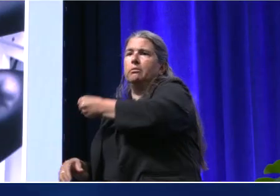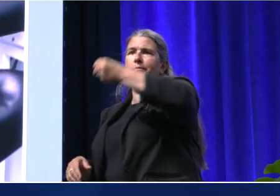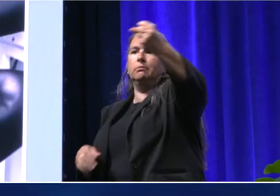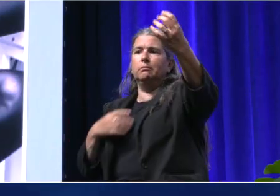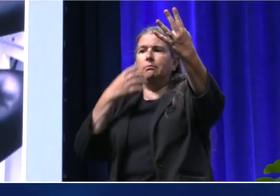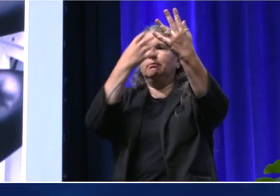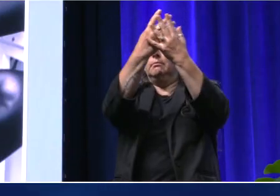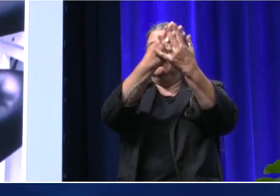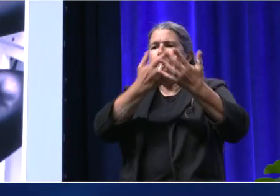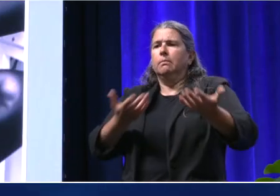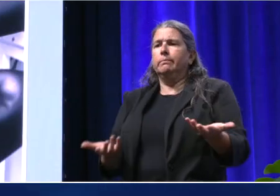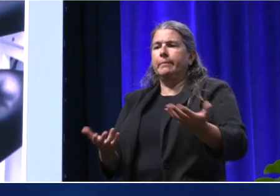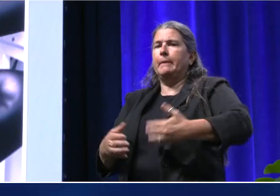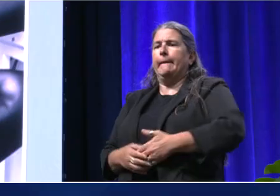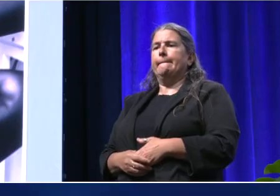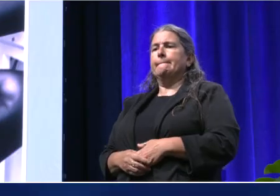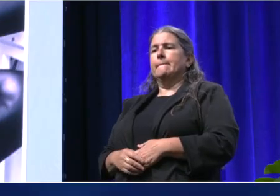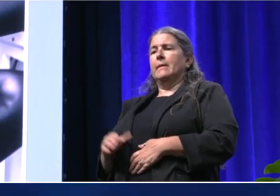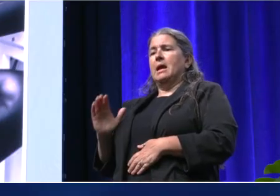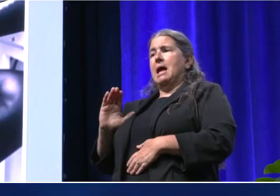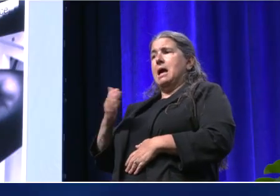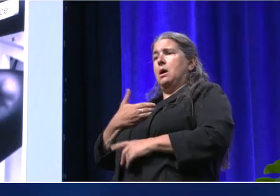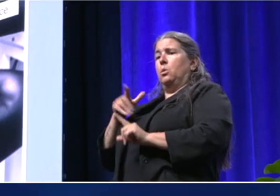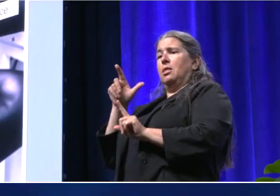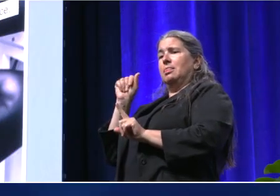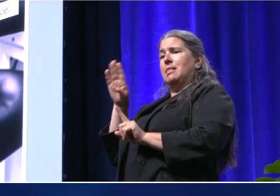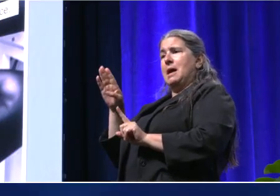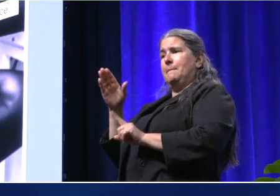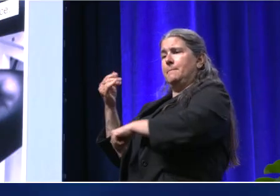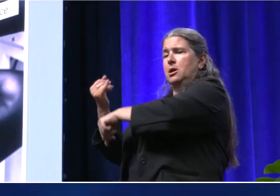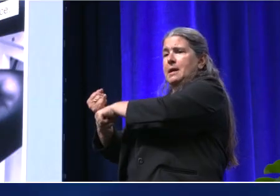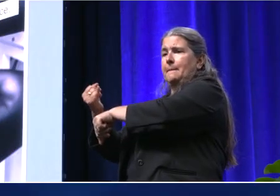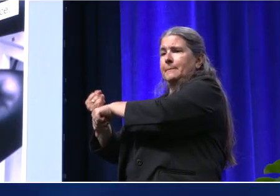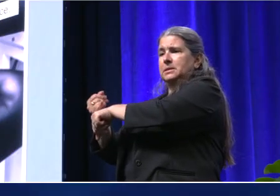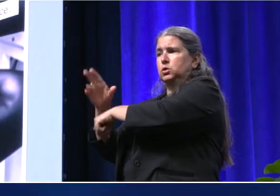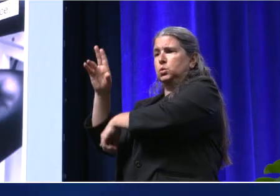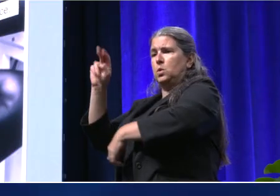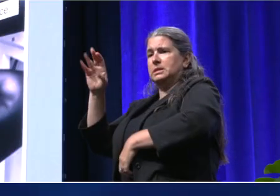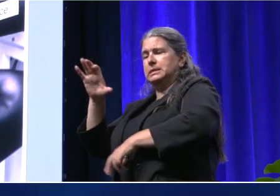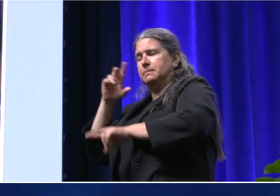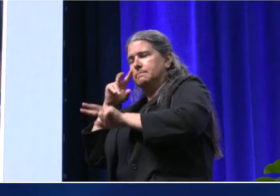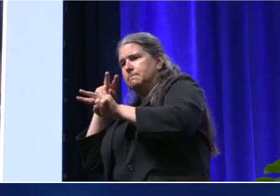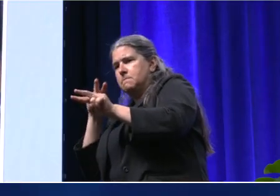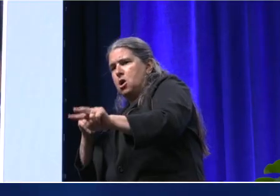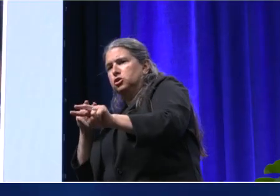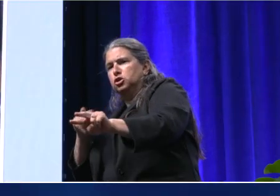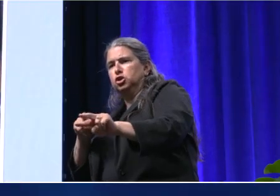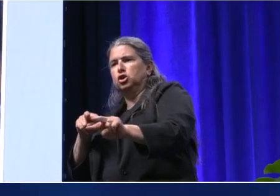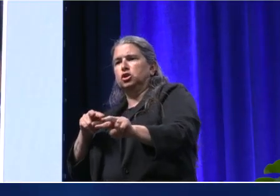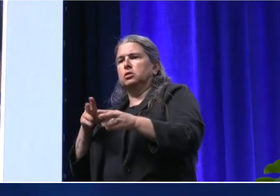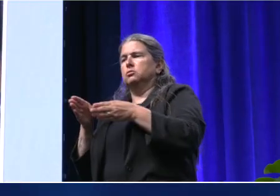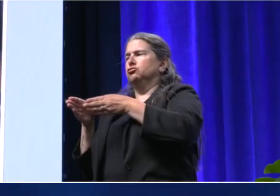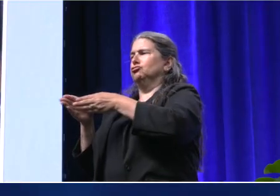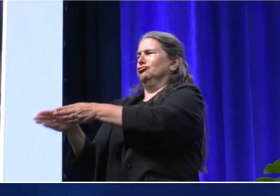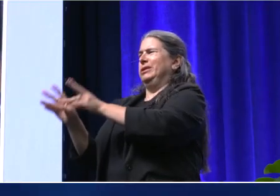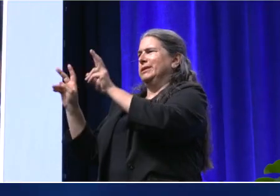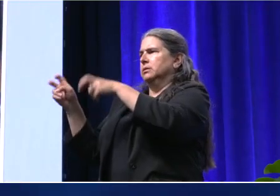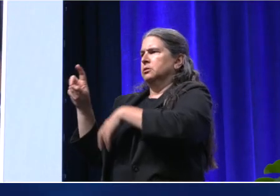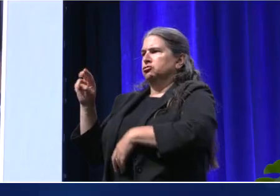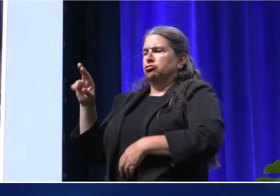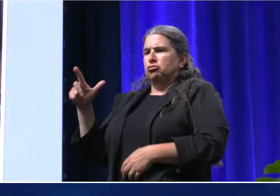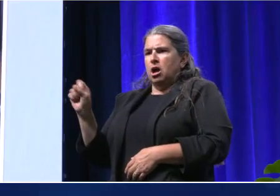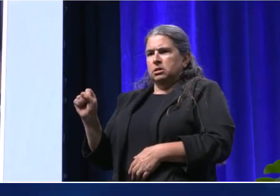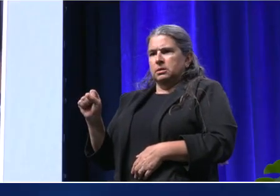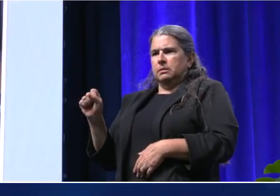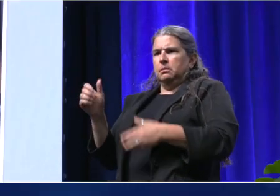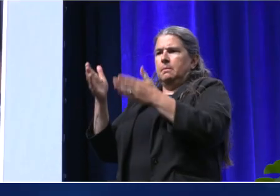this, our lab on campus at UNC monitors street drugs as a public service. We do this with